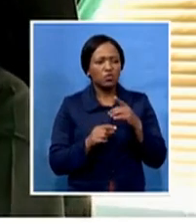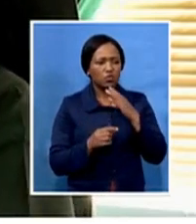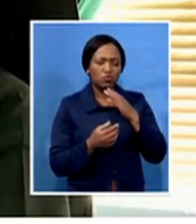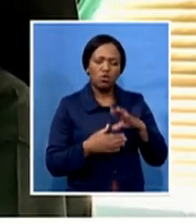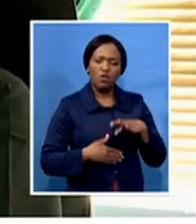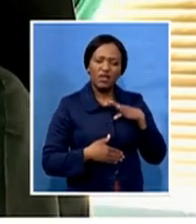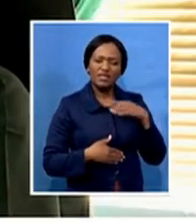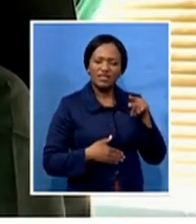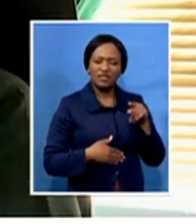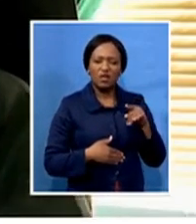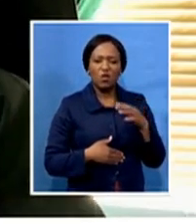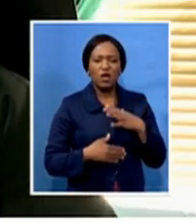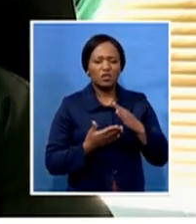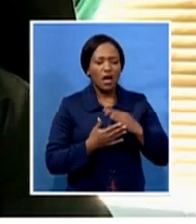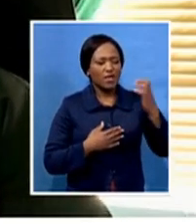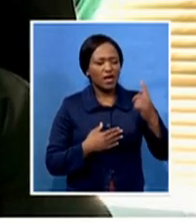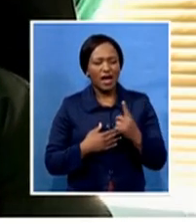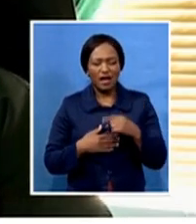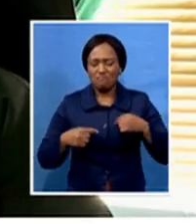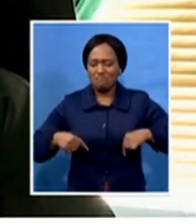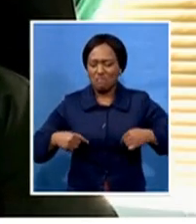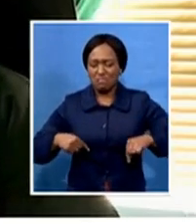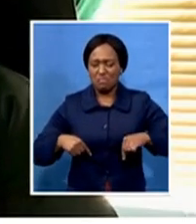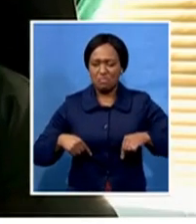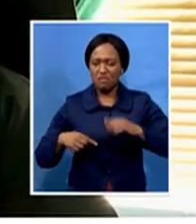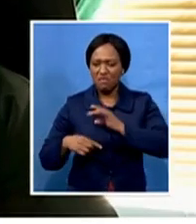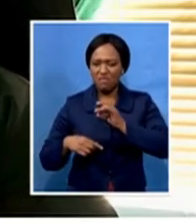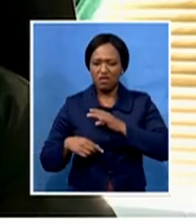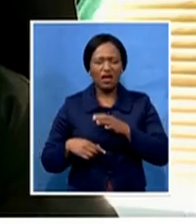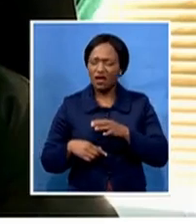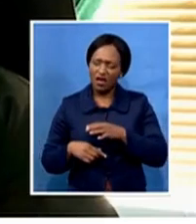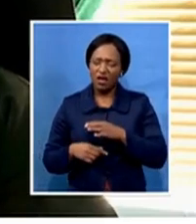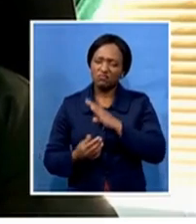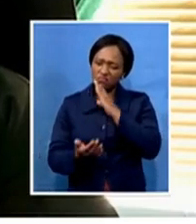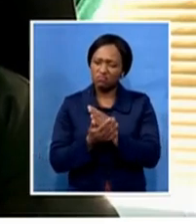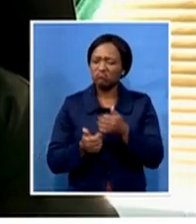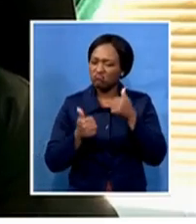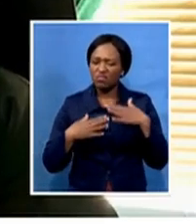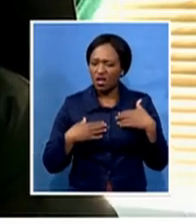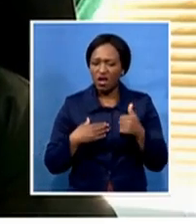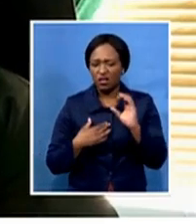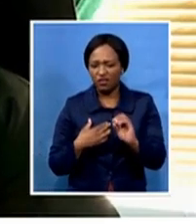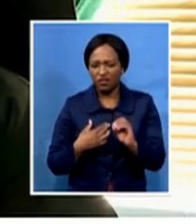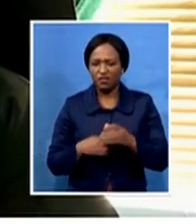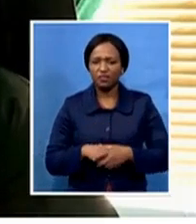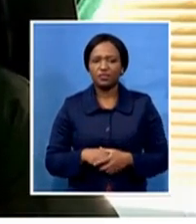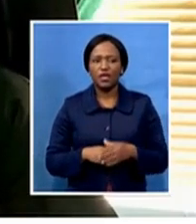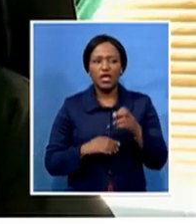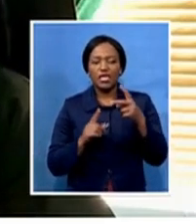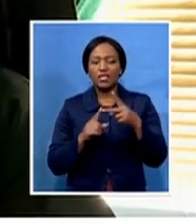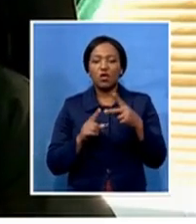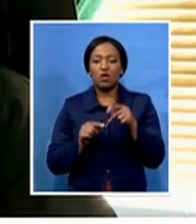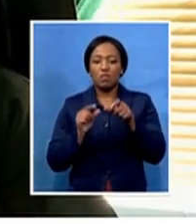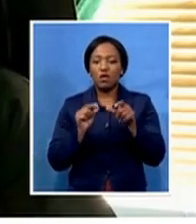show them that they are recovering. That was a big thing for us. The second thing, that the first group that came in, we had to reassure them to say, if you